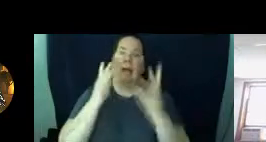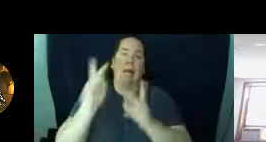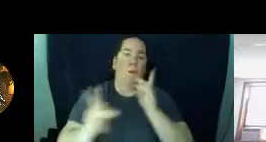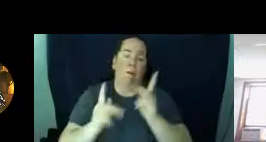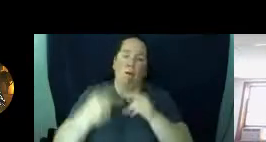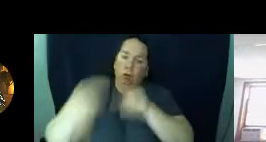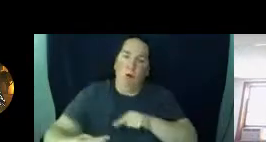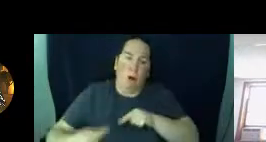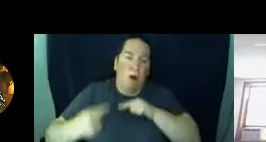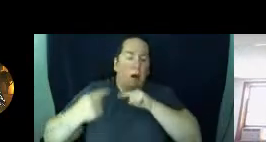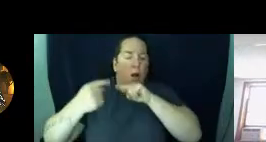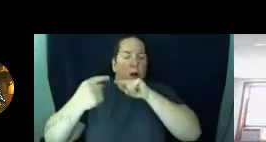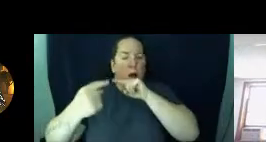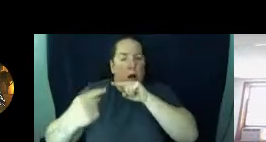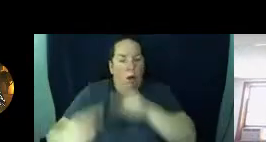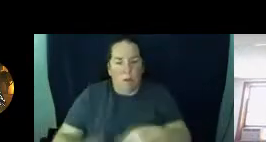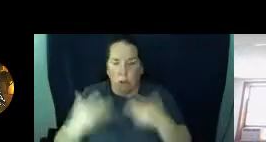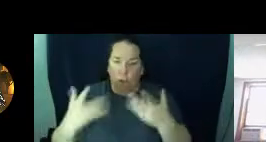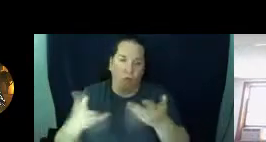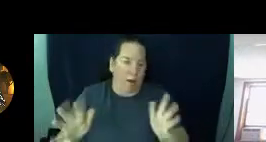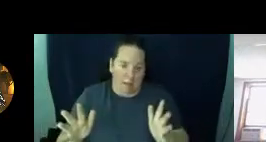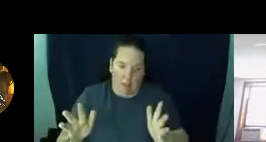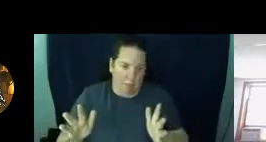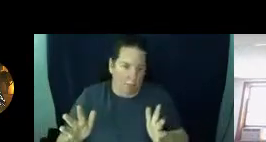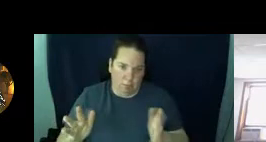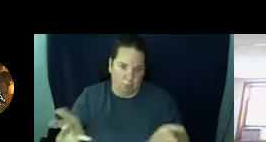options for those conditions already.